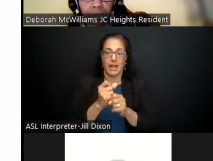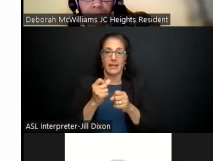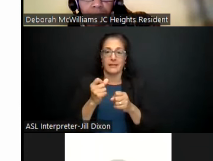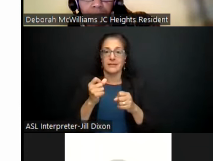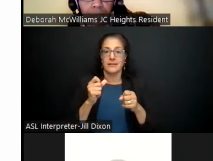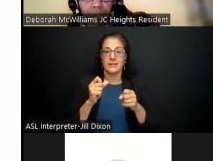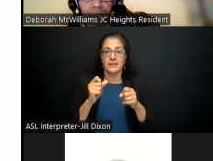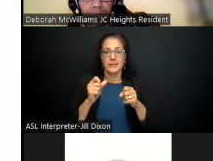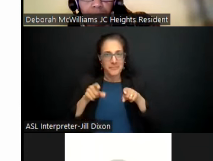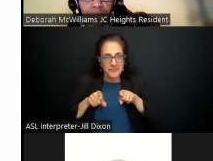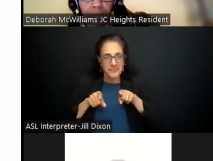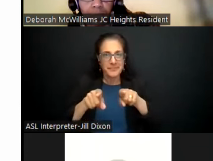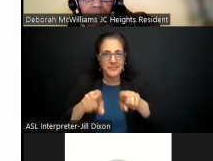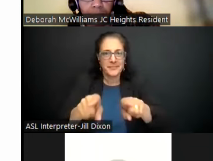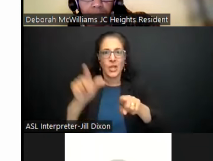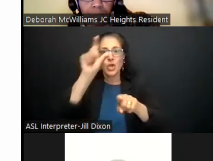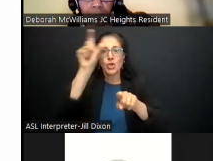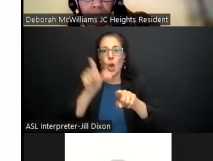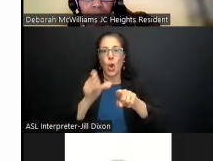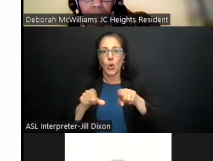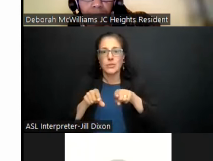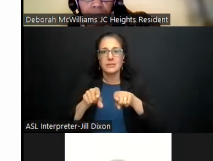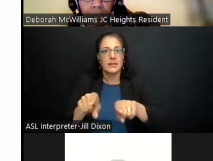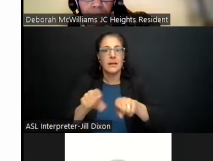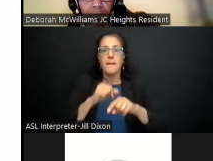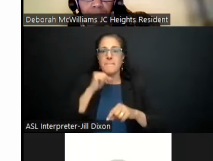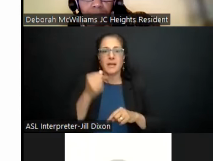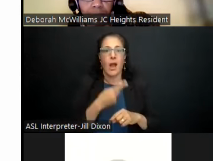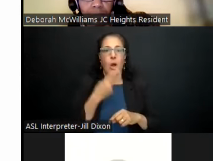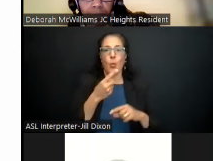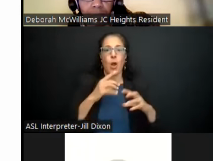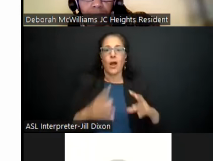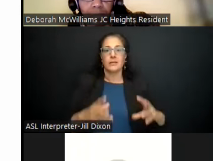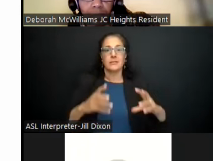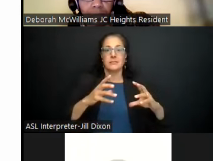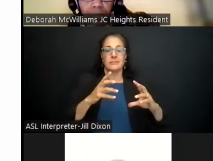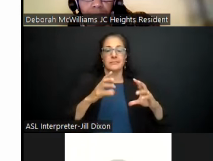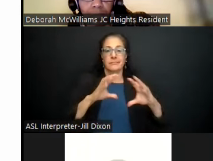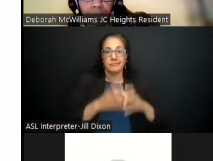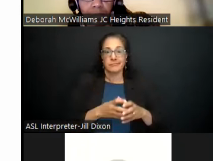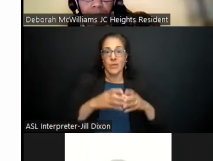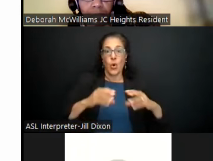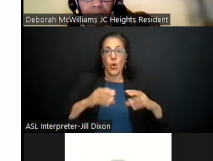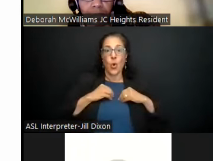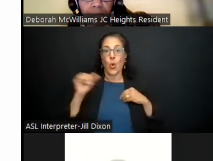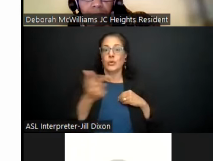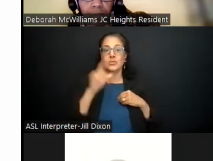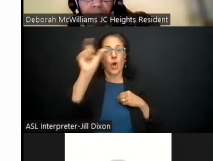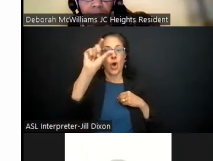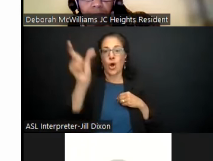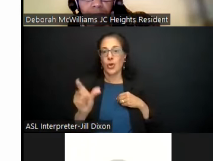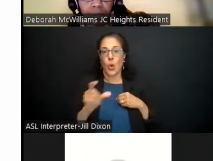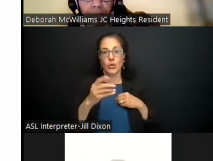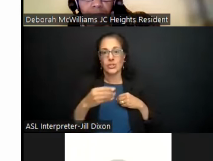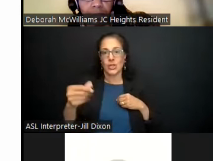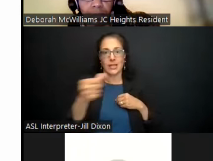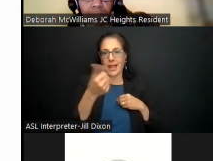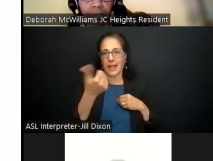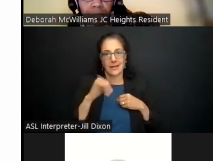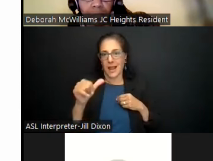the coast, as not one entity owns all of the coastal land in any of these